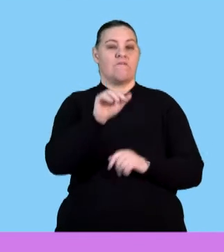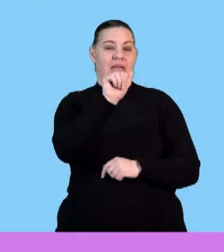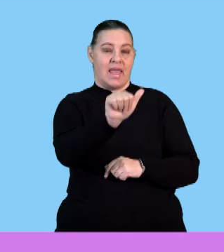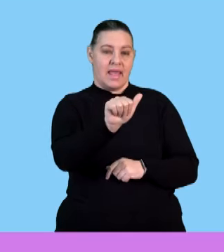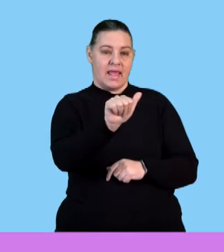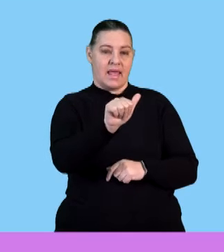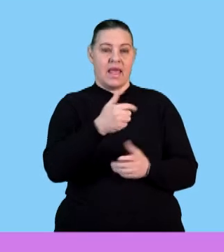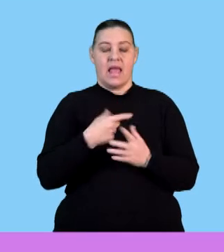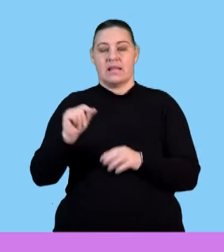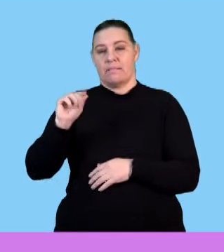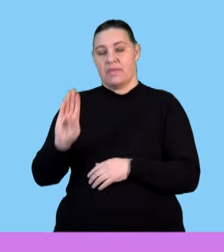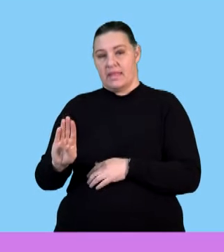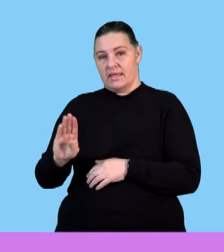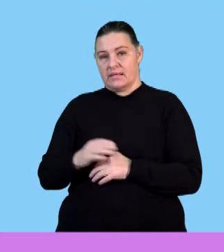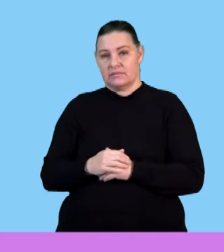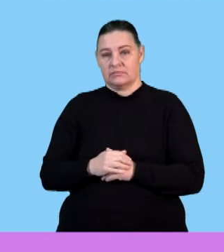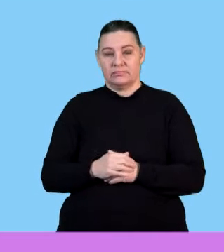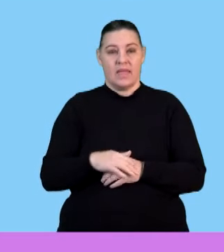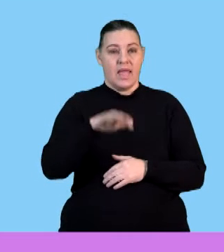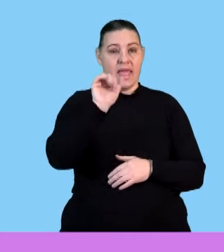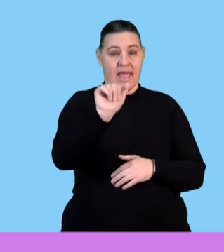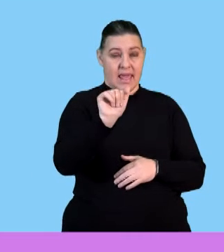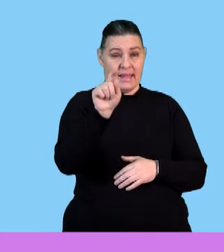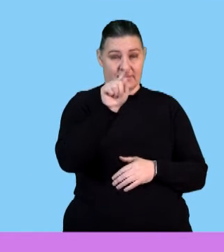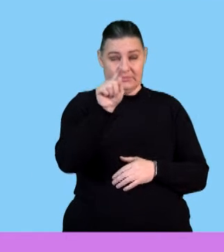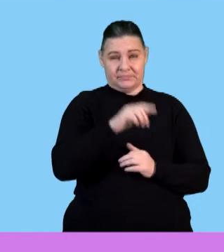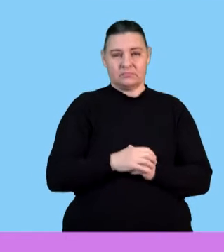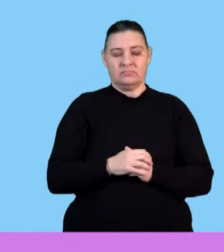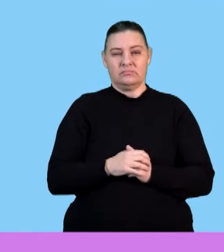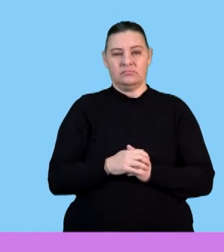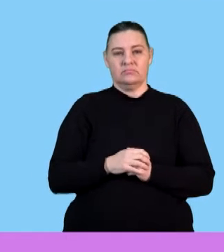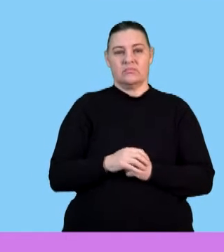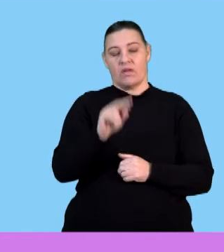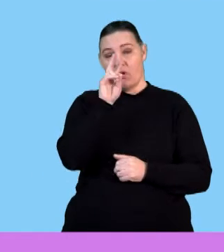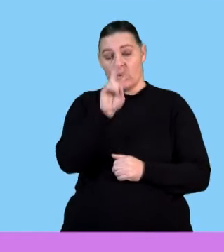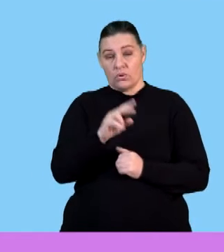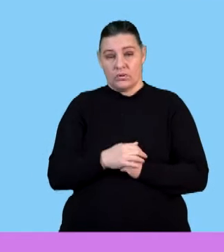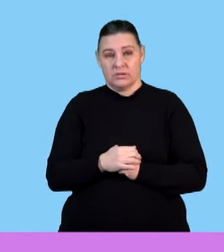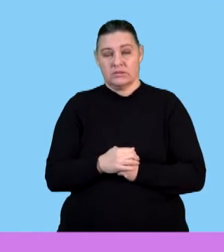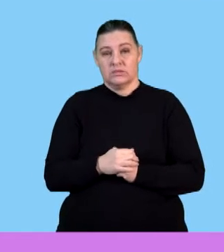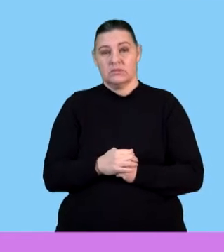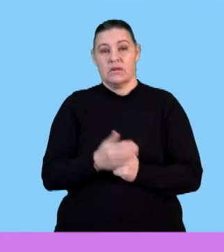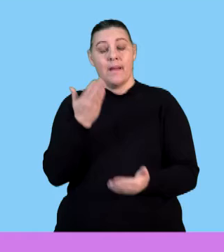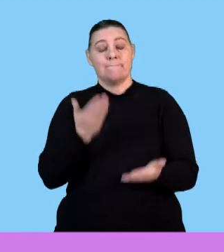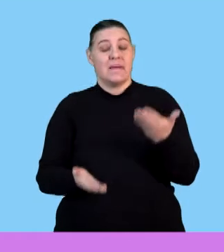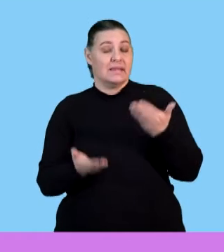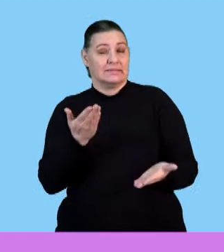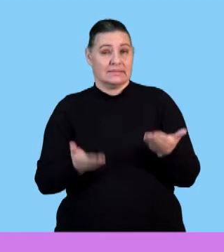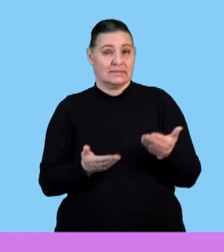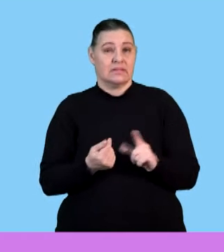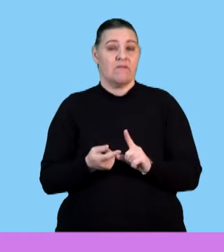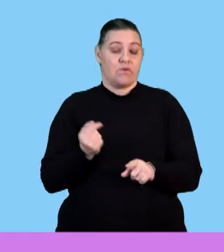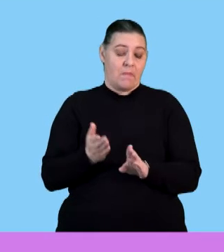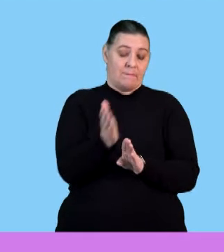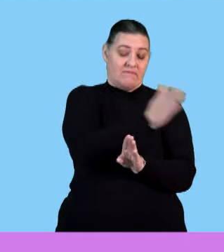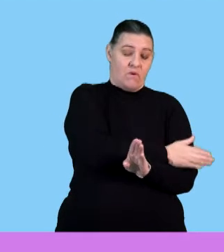A and B. So there's A first. All right, A. Now if you look at this, your balance is basically